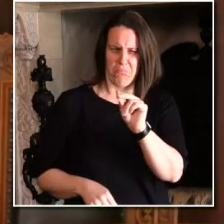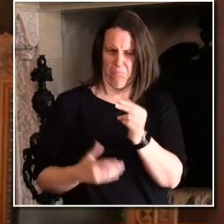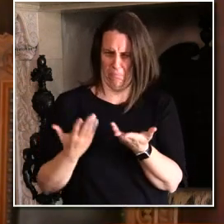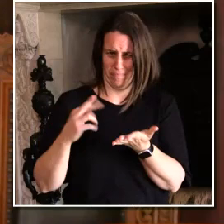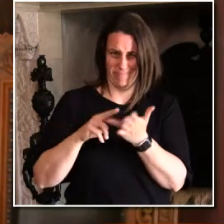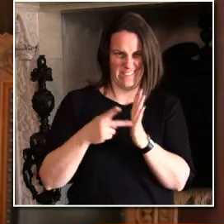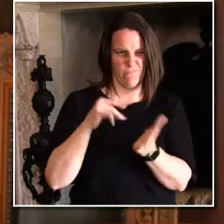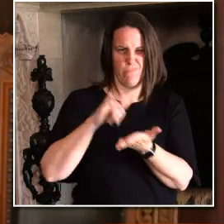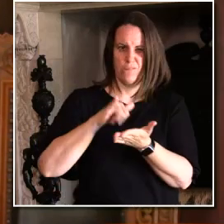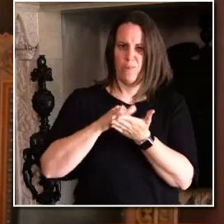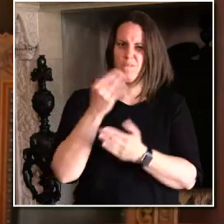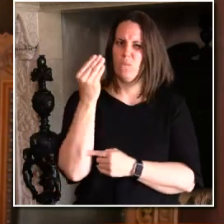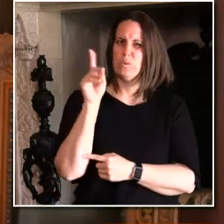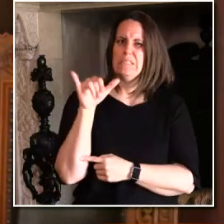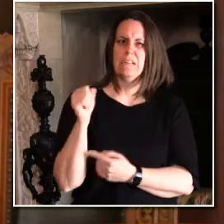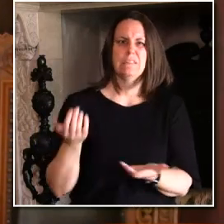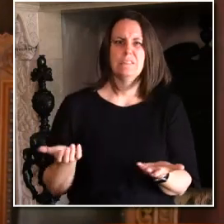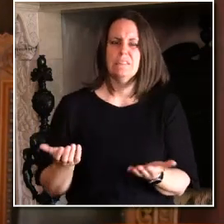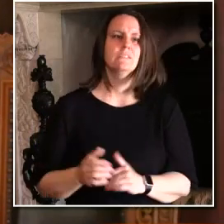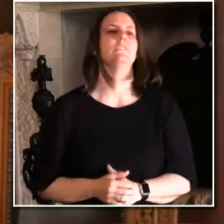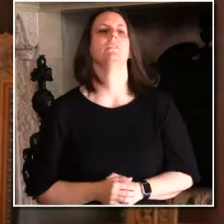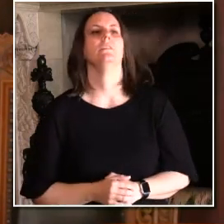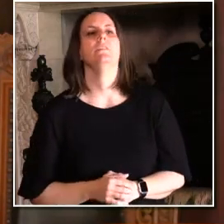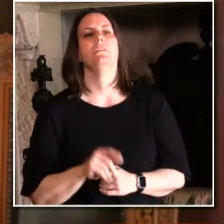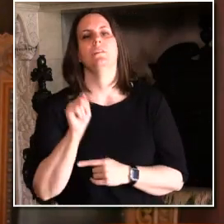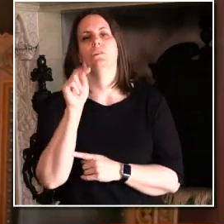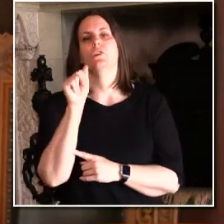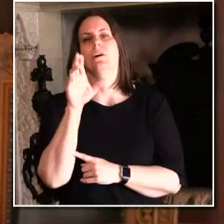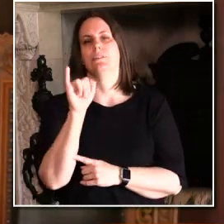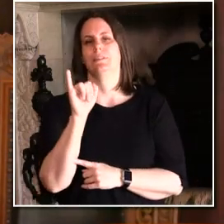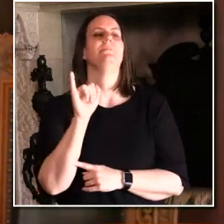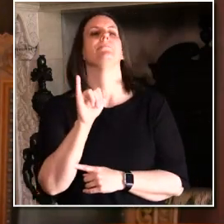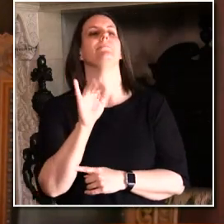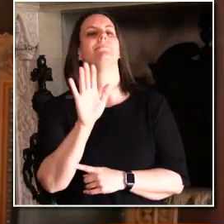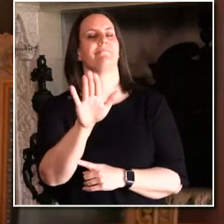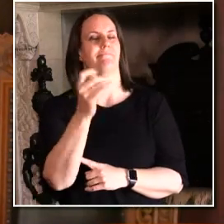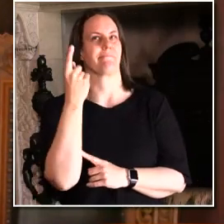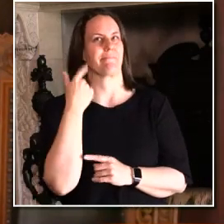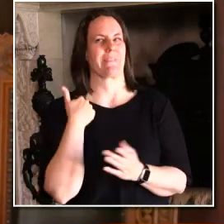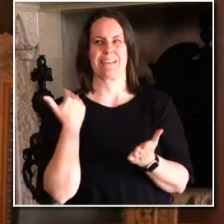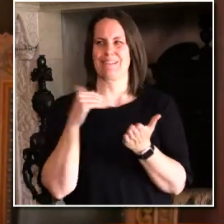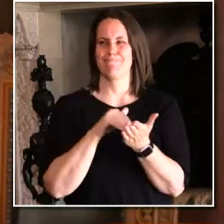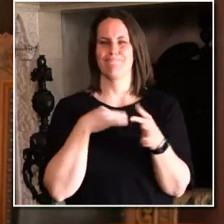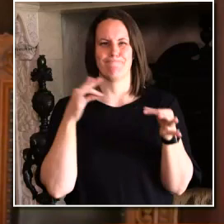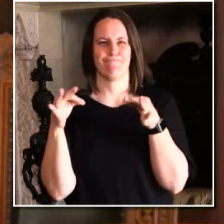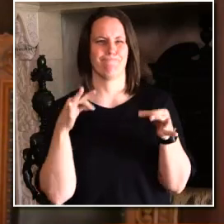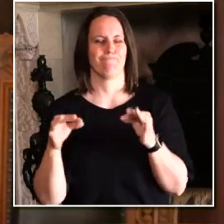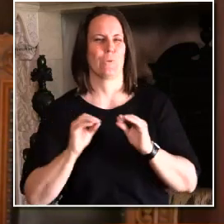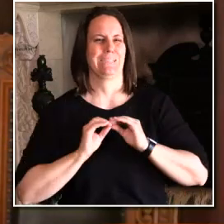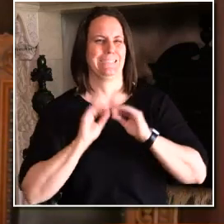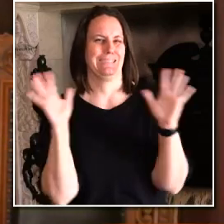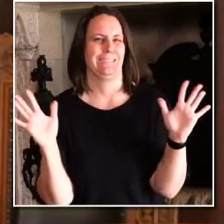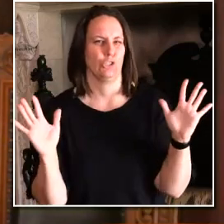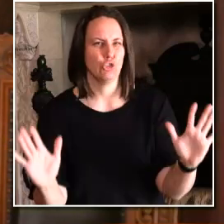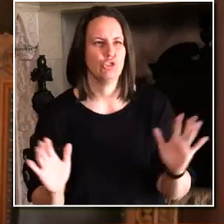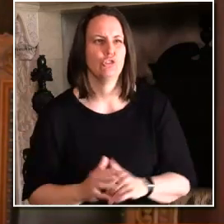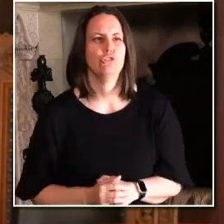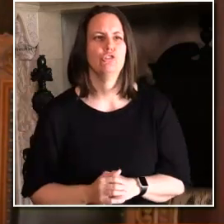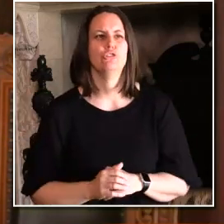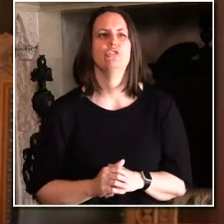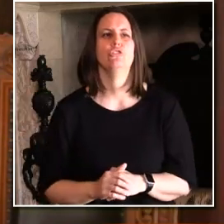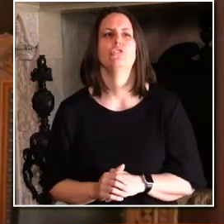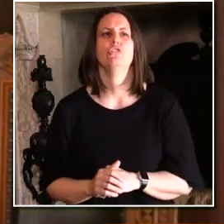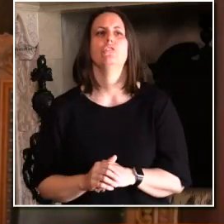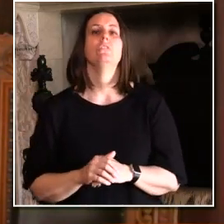And I think the easiest way to explain this is if you think about testing 1,000 people, and if you